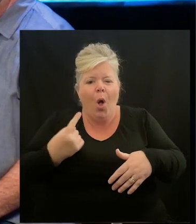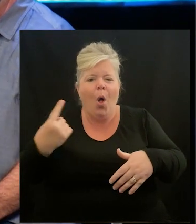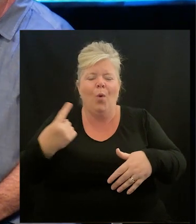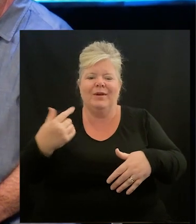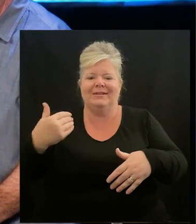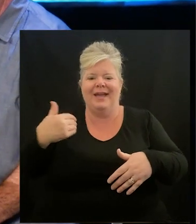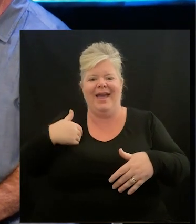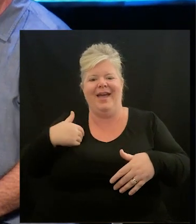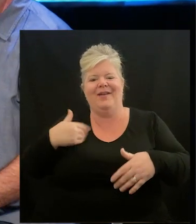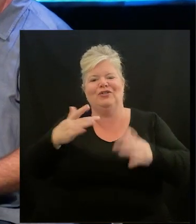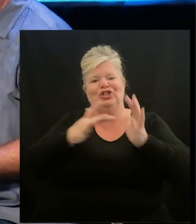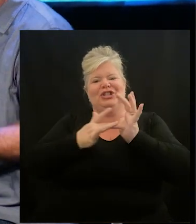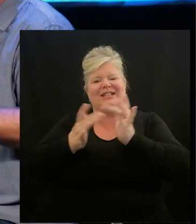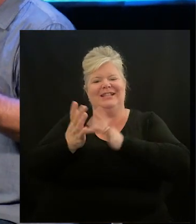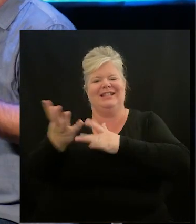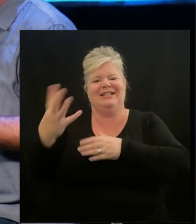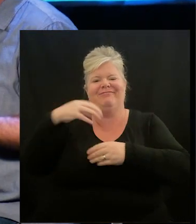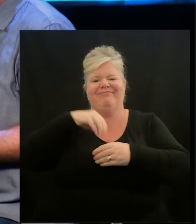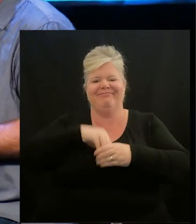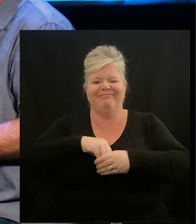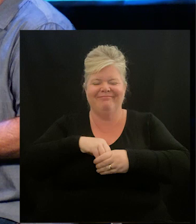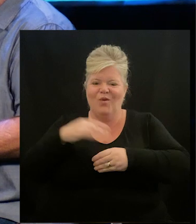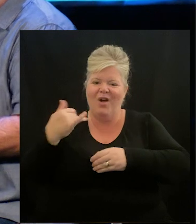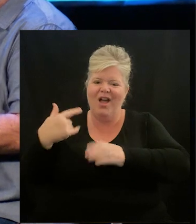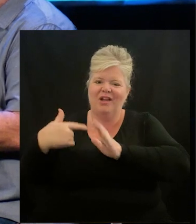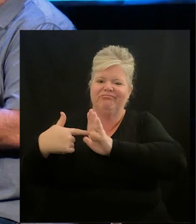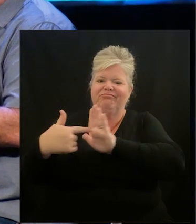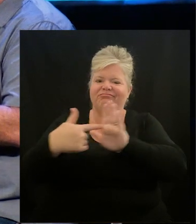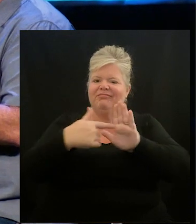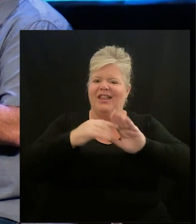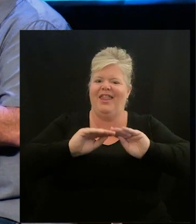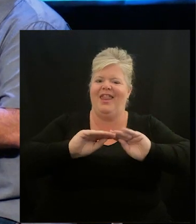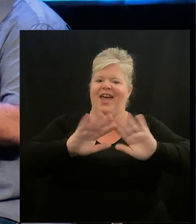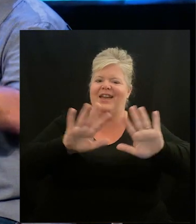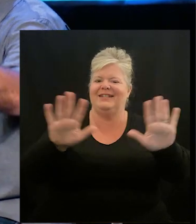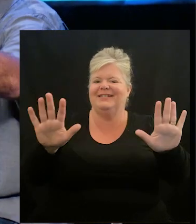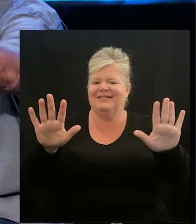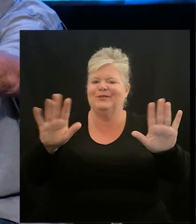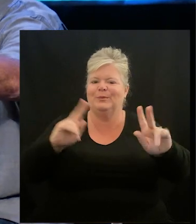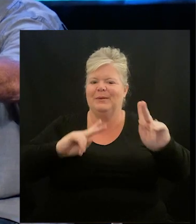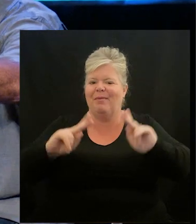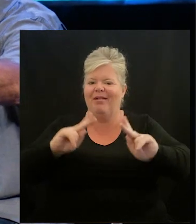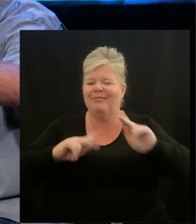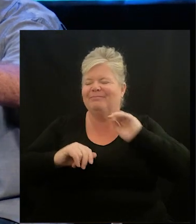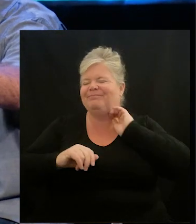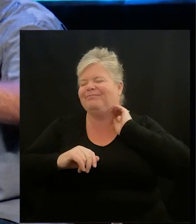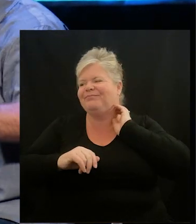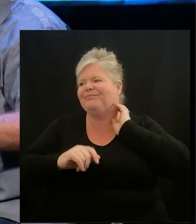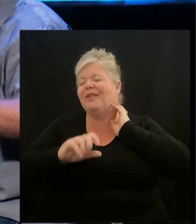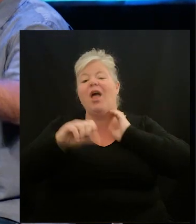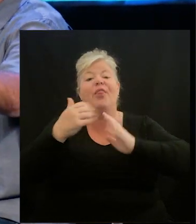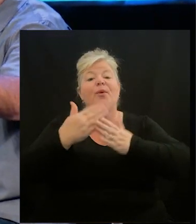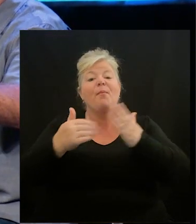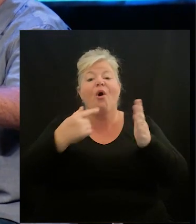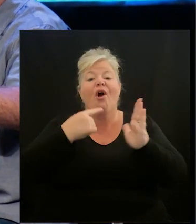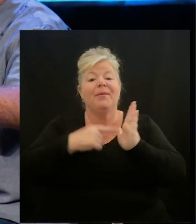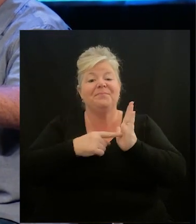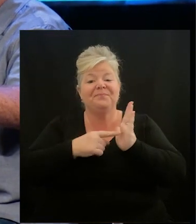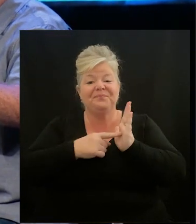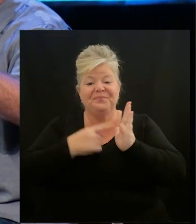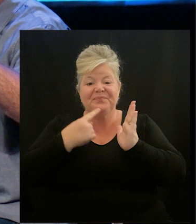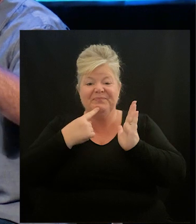of Jesus so that the life of Jesus may also be revealed in our body." And then he goes on, and I love this part.